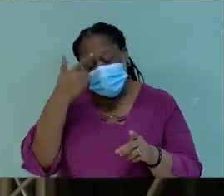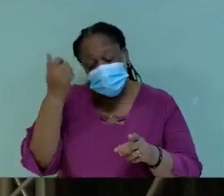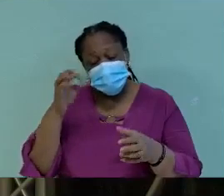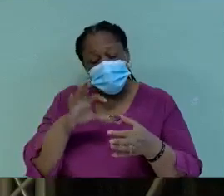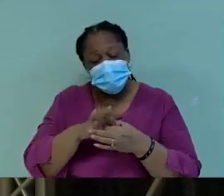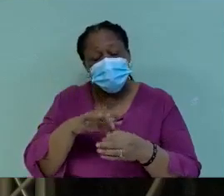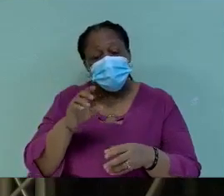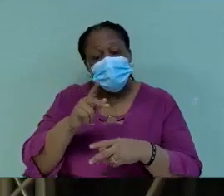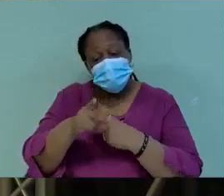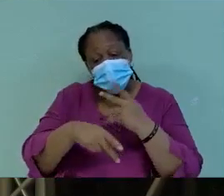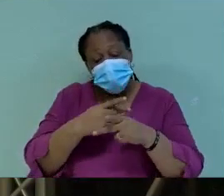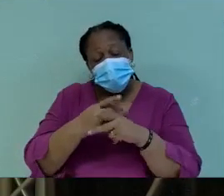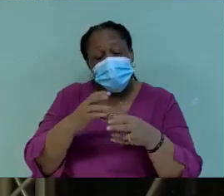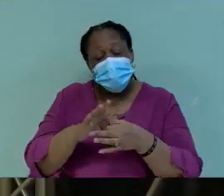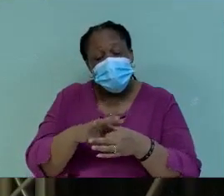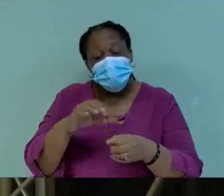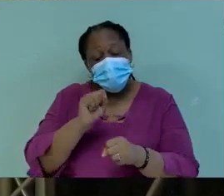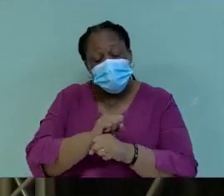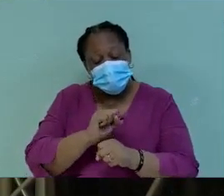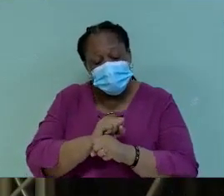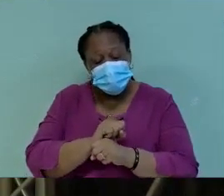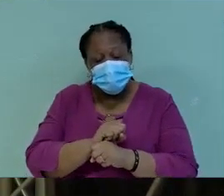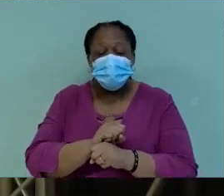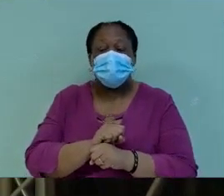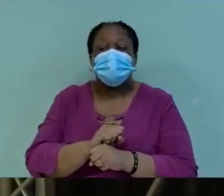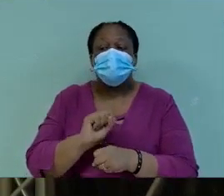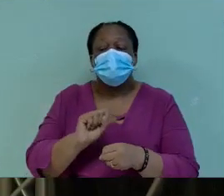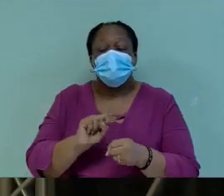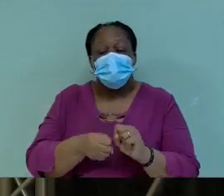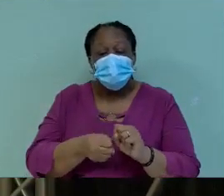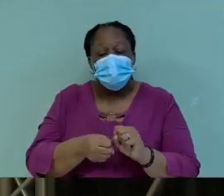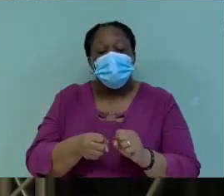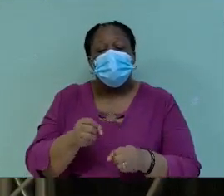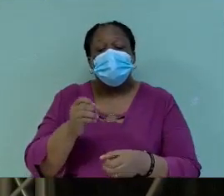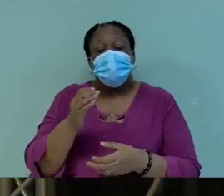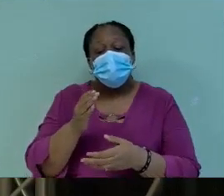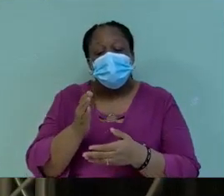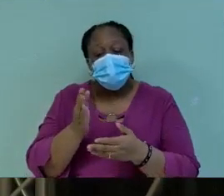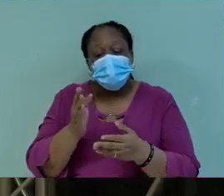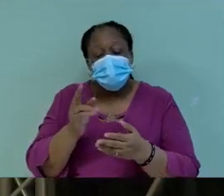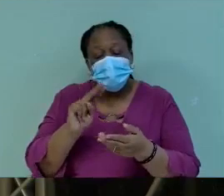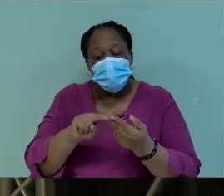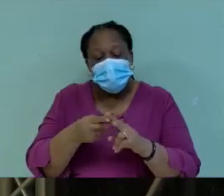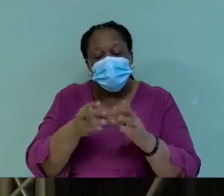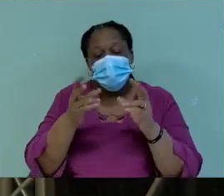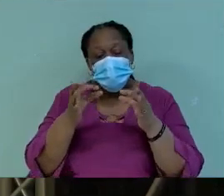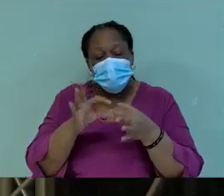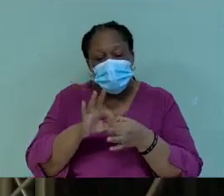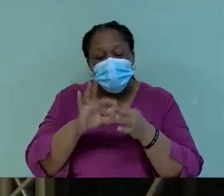Therefore, the total number of employees in a facility at a given time should be